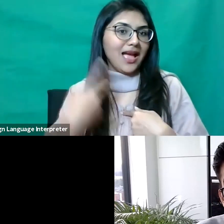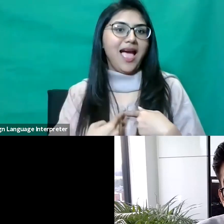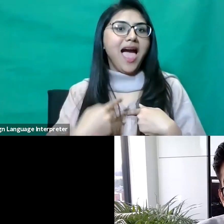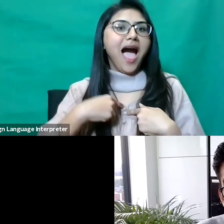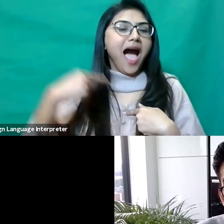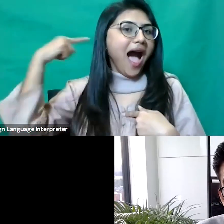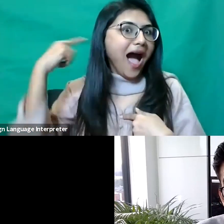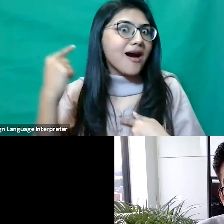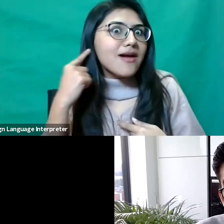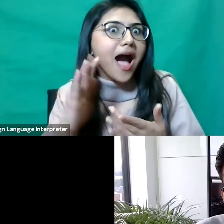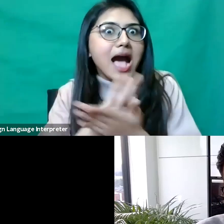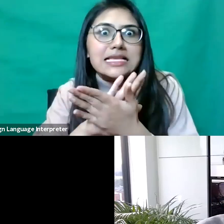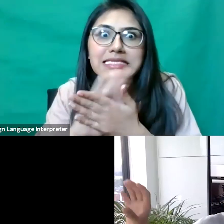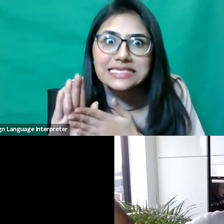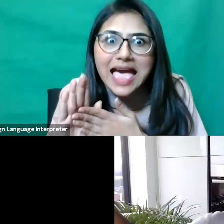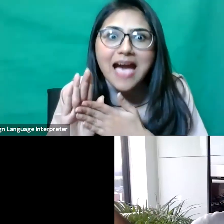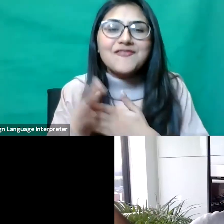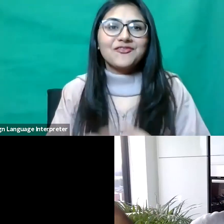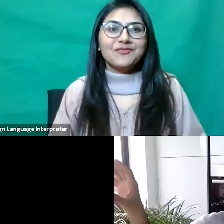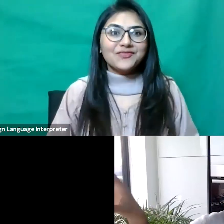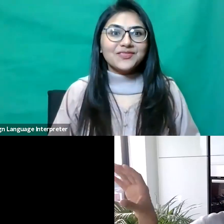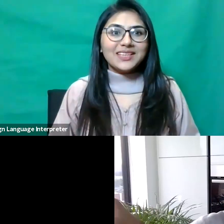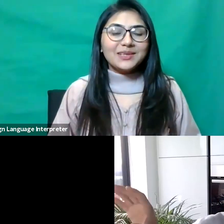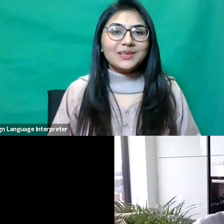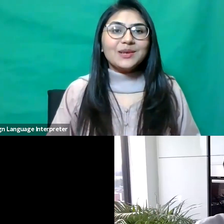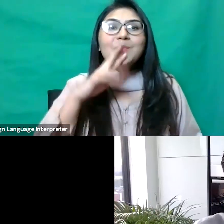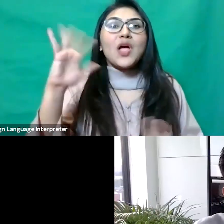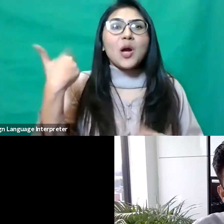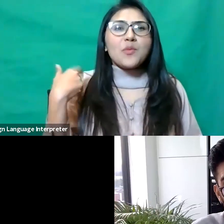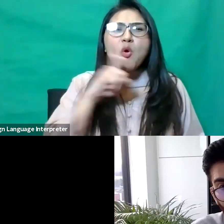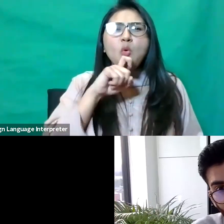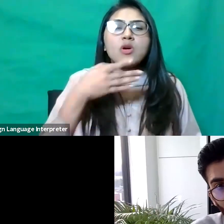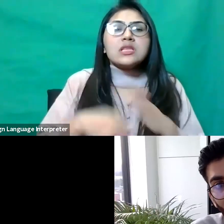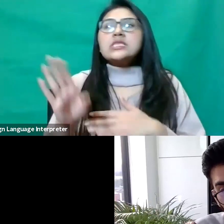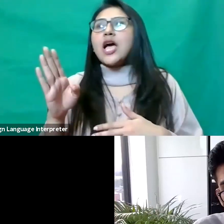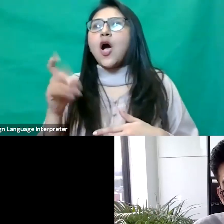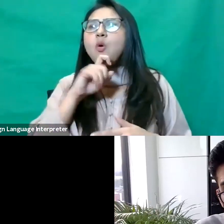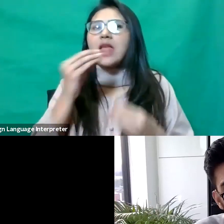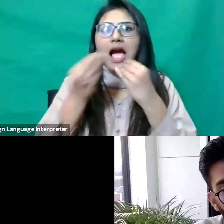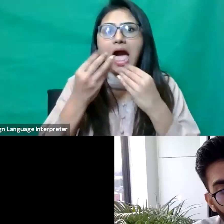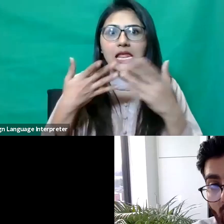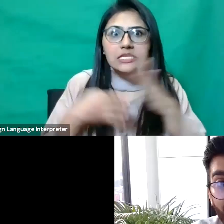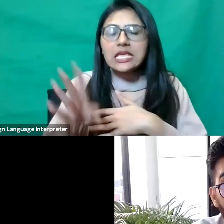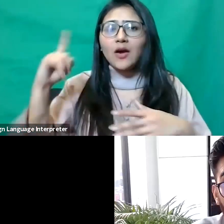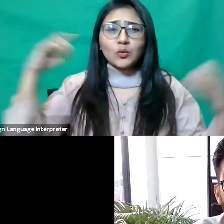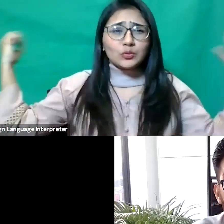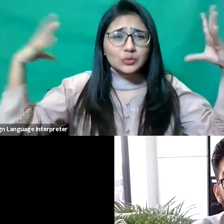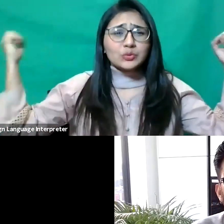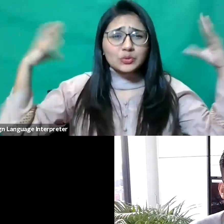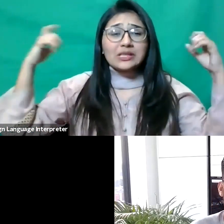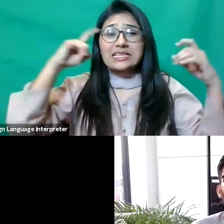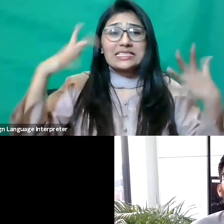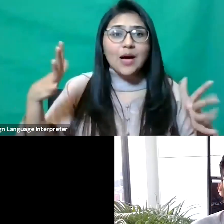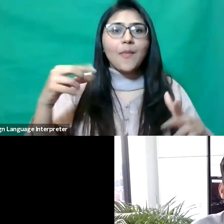find it so really hard to understand behind the background noises, that the mini mic can make a quite big